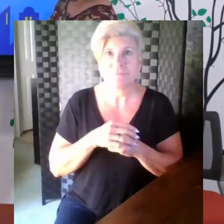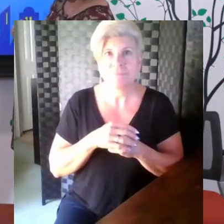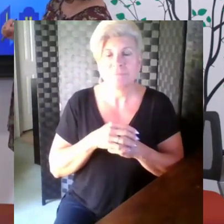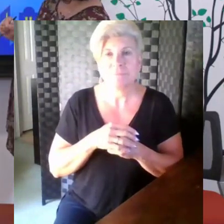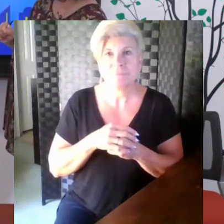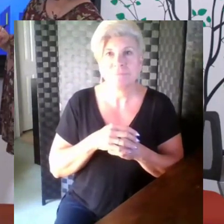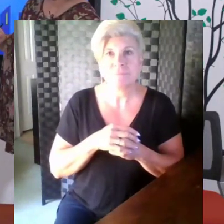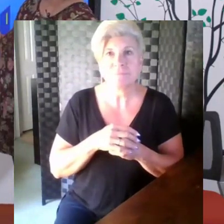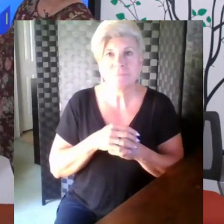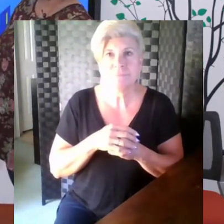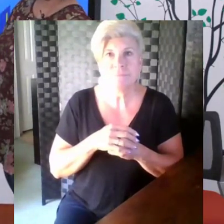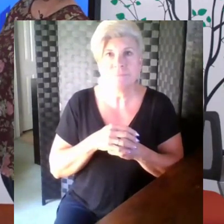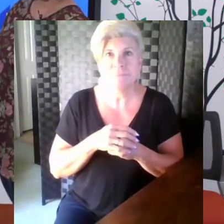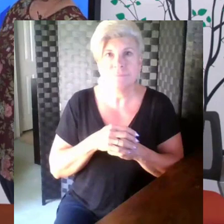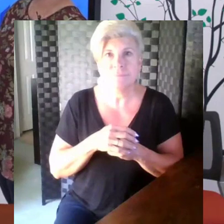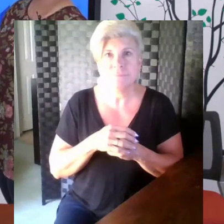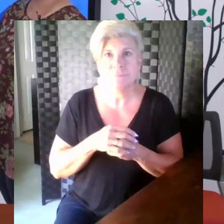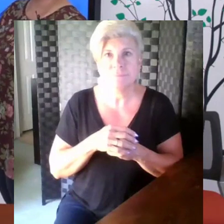more.